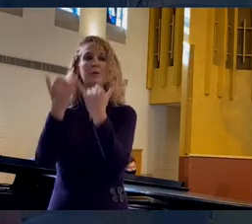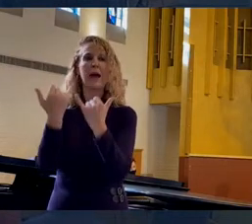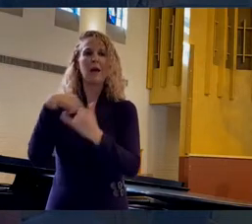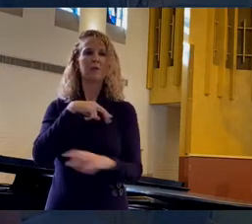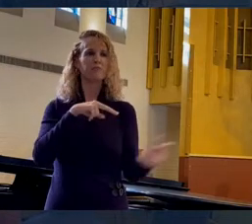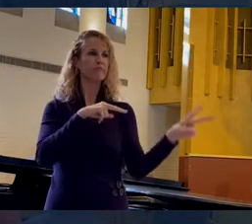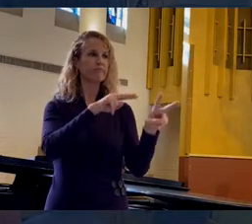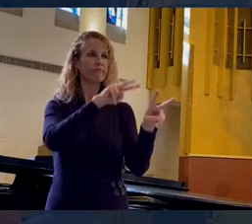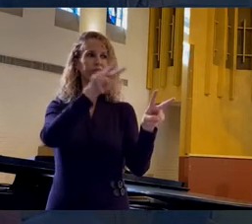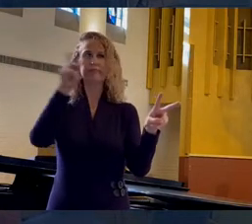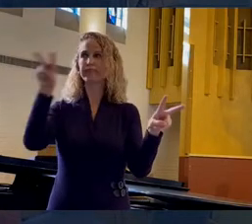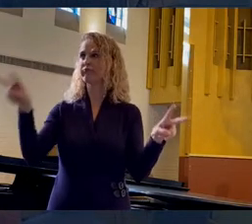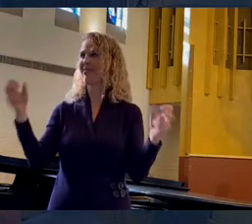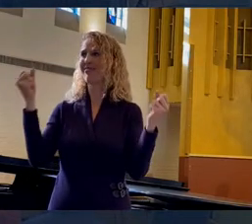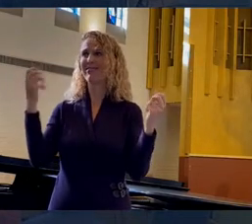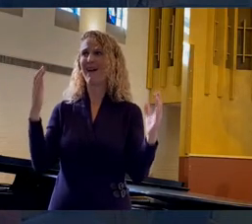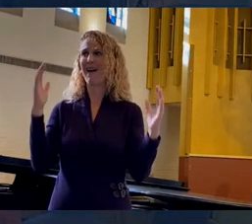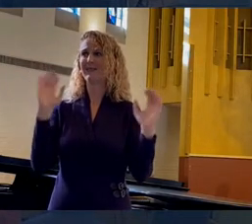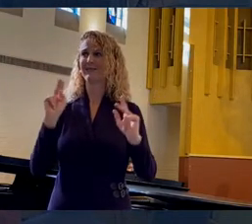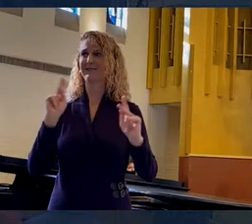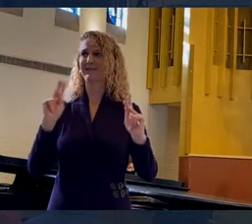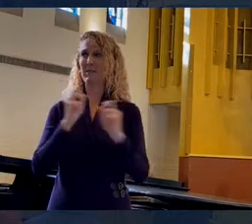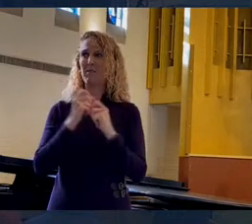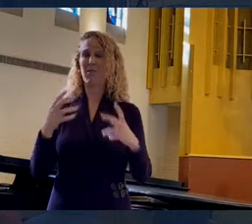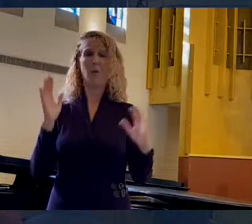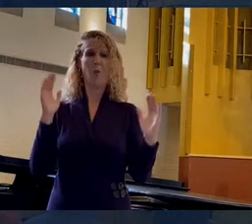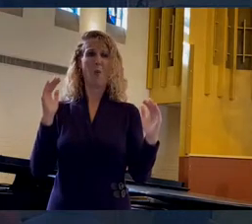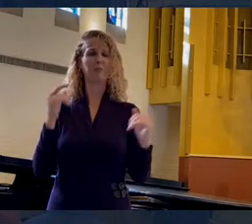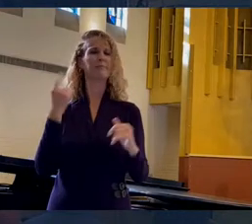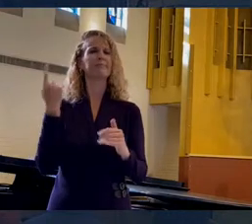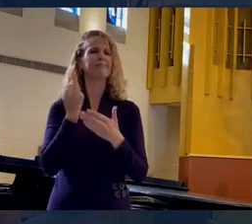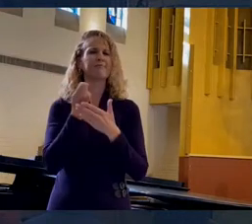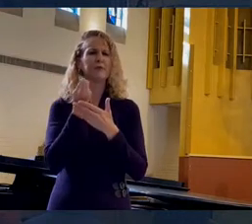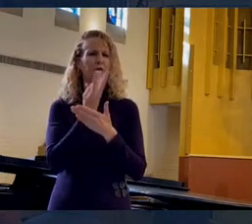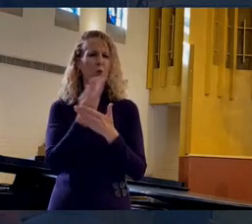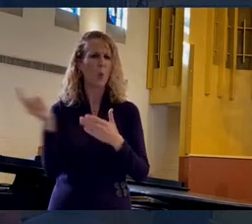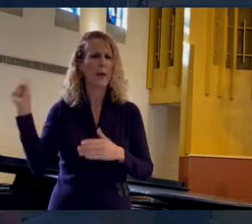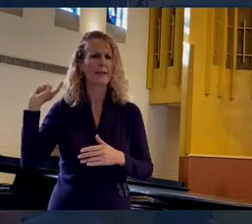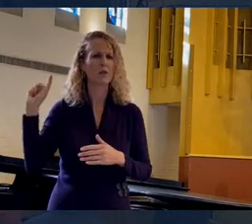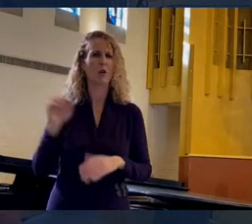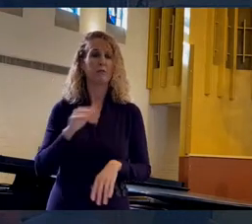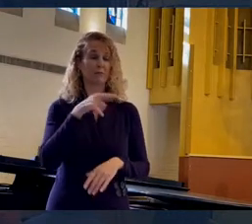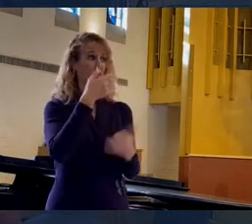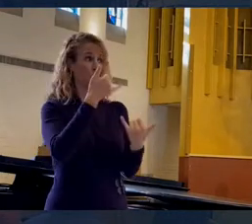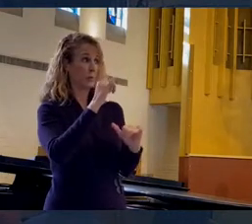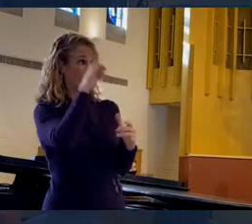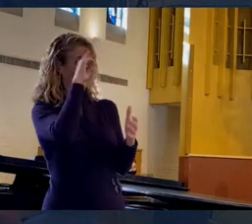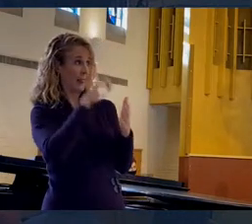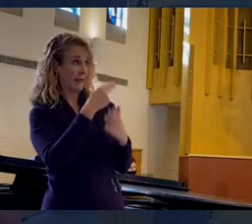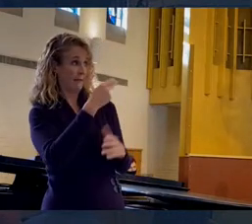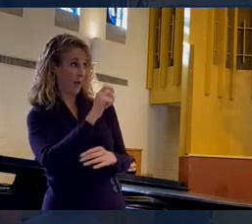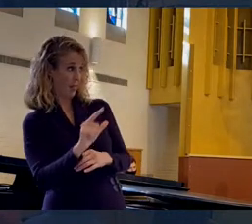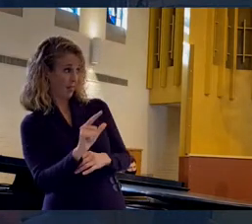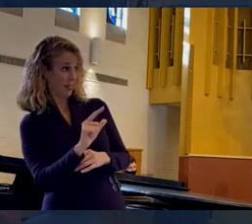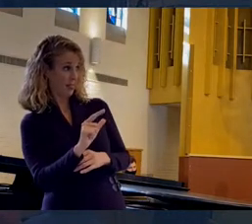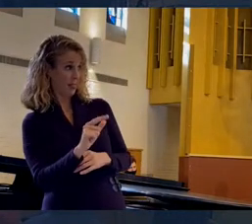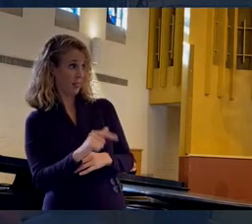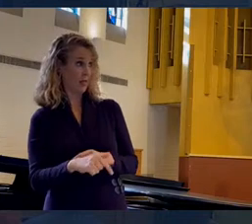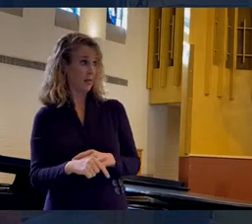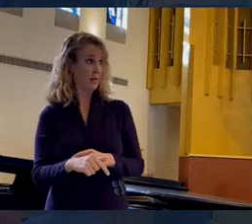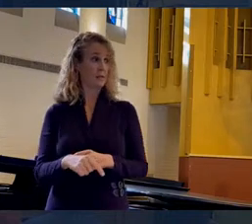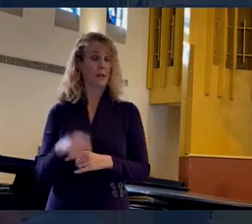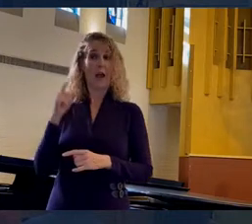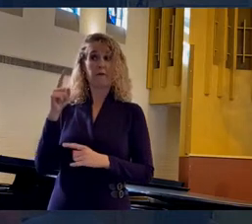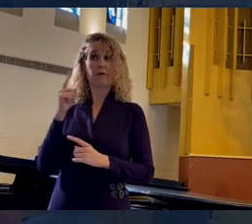to look around and say, there's a lot of hopelessness. Someone asked me a couple weeks ago, Father, do we still believe in hell? And I said, have you